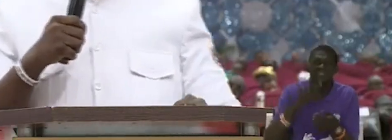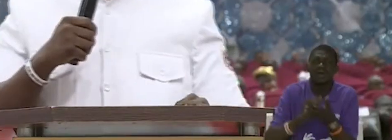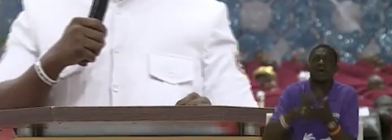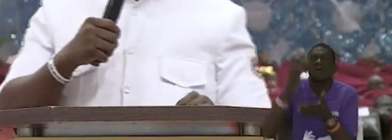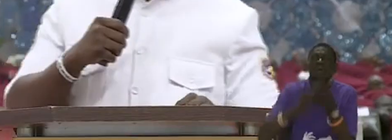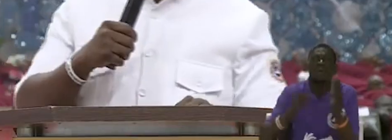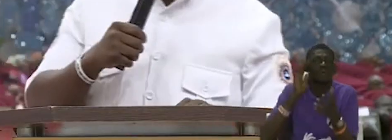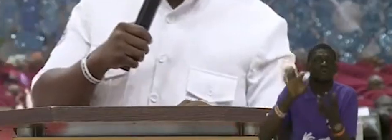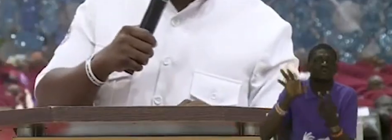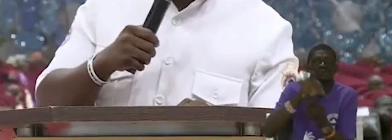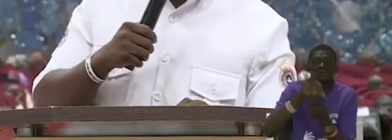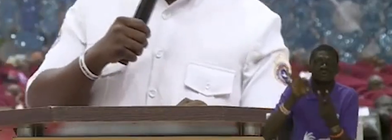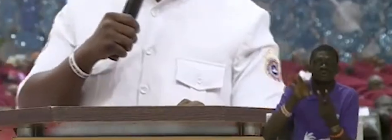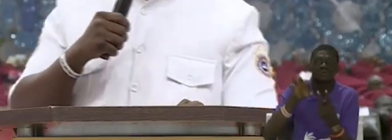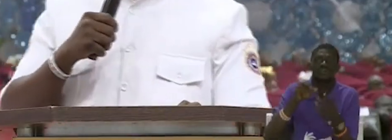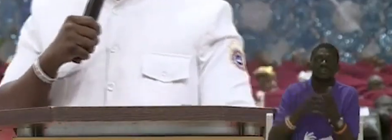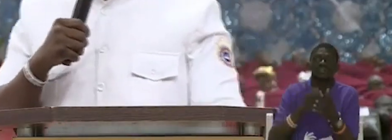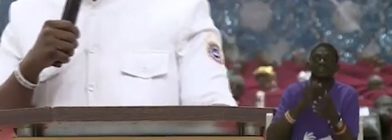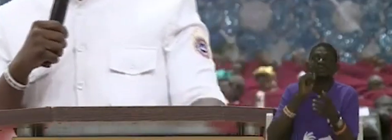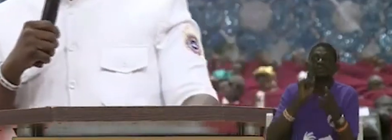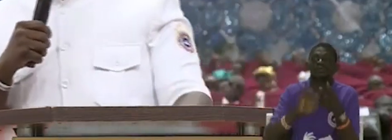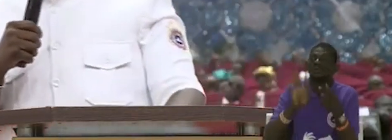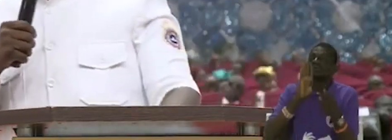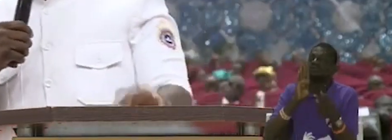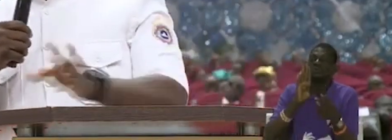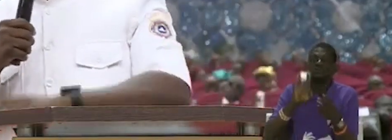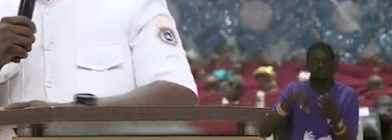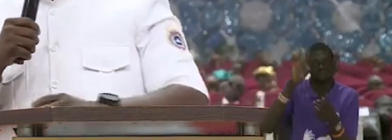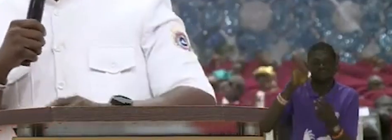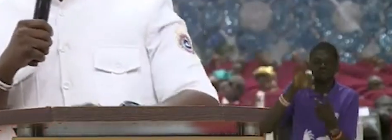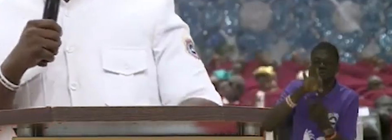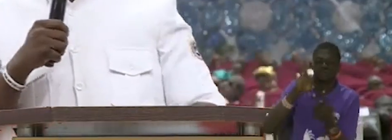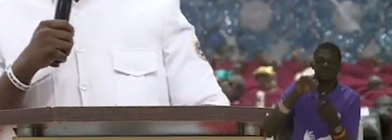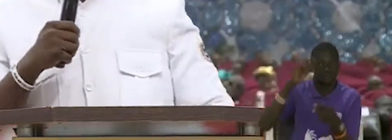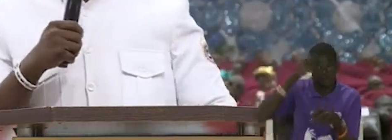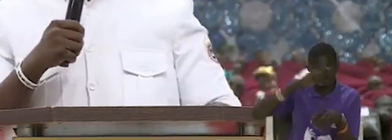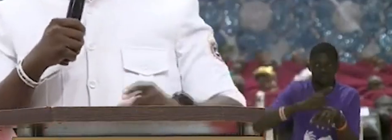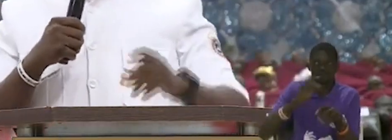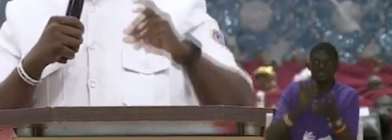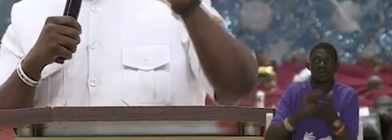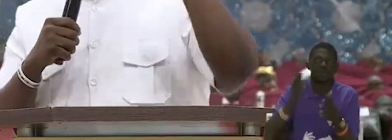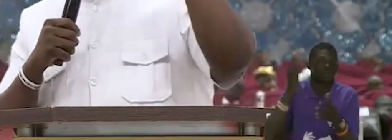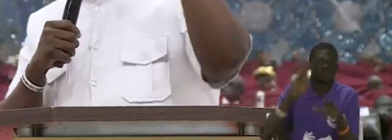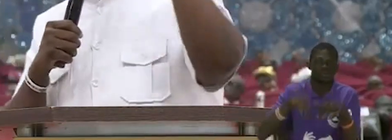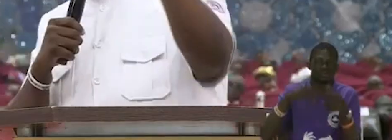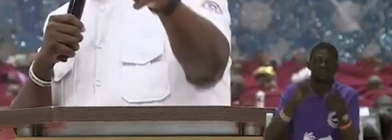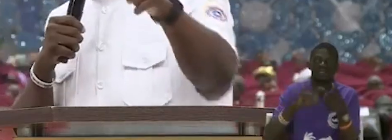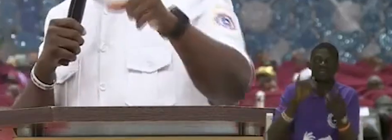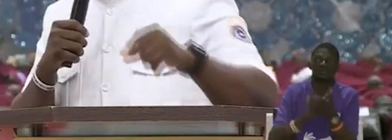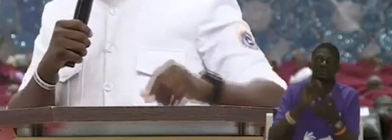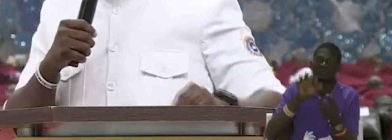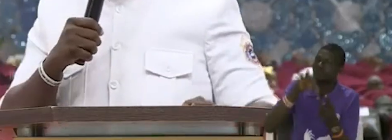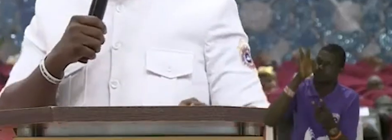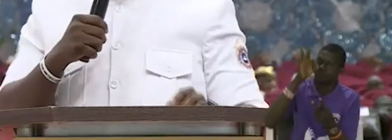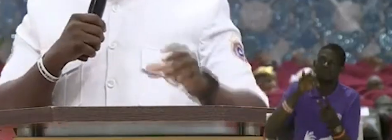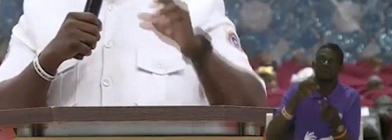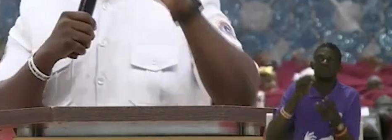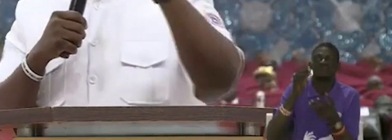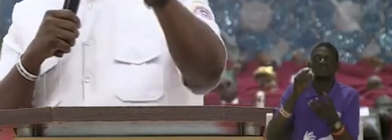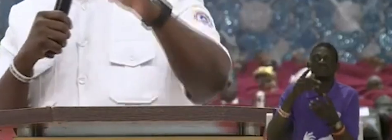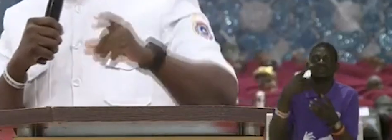choose? It is time to pick one item. And the wisdom that was given was that he would pick the